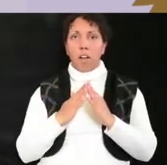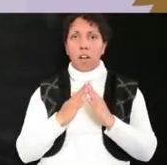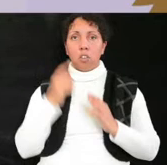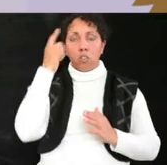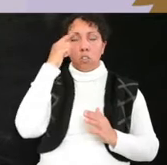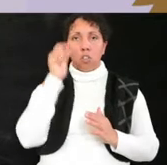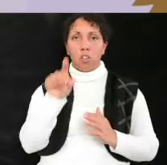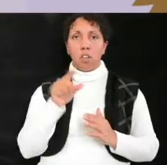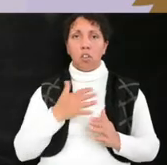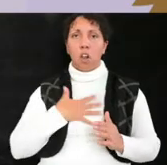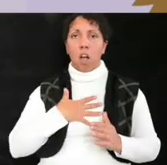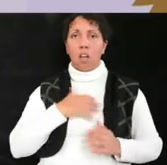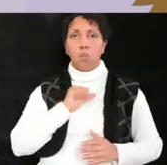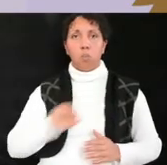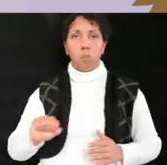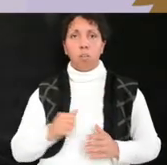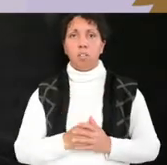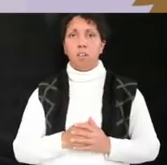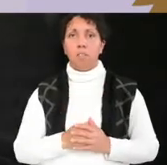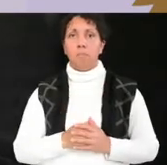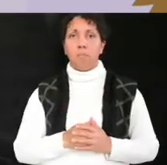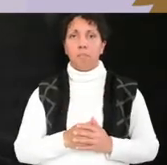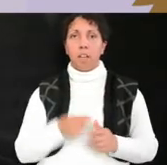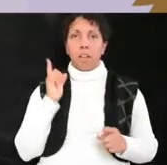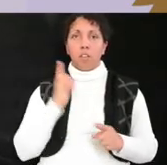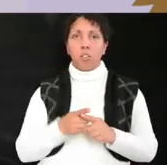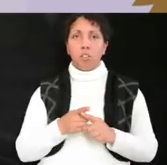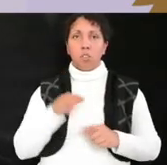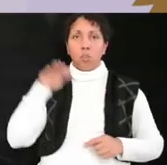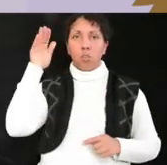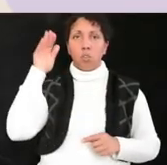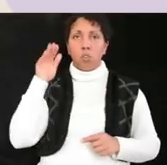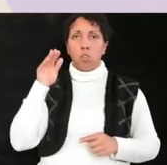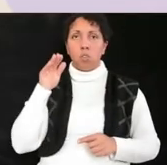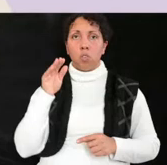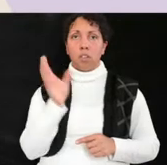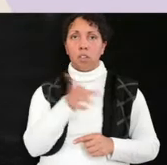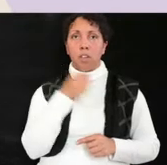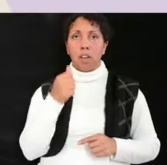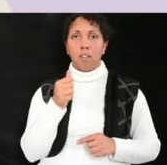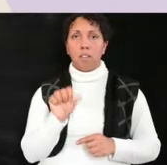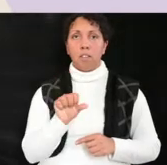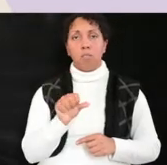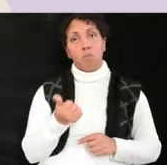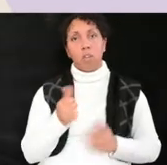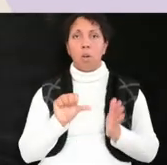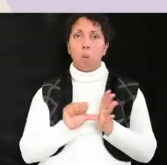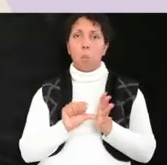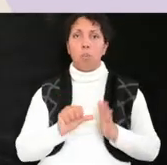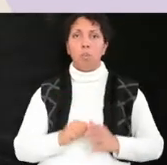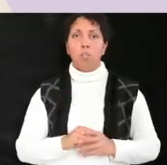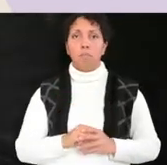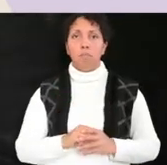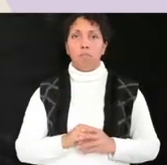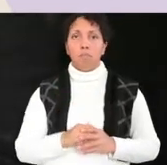spend time talking with children by themselves to make sure they have their say. Can I get in touch with you if I